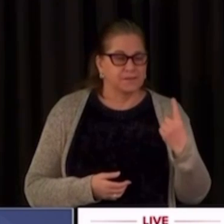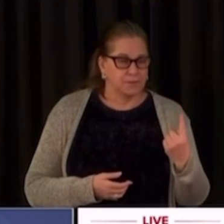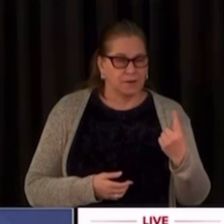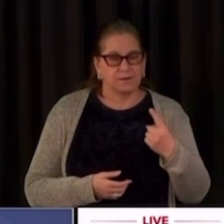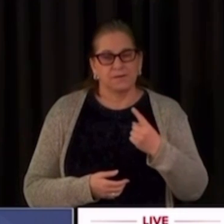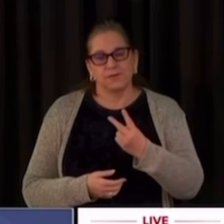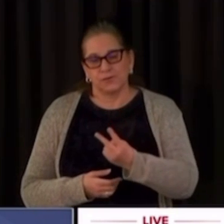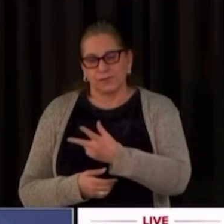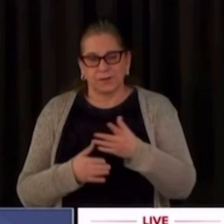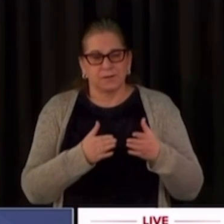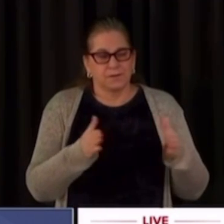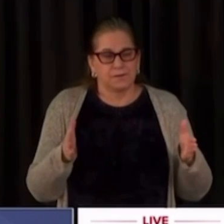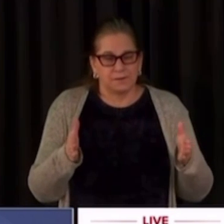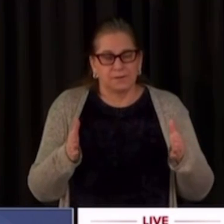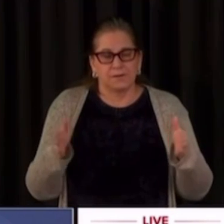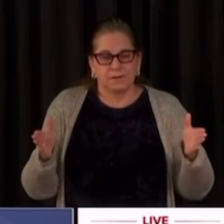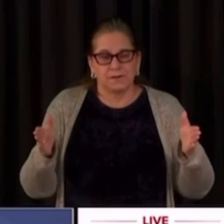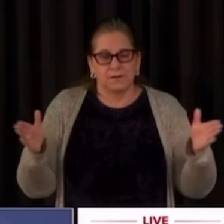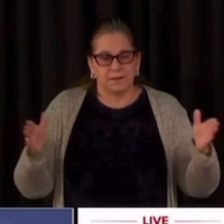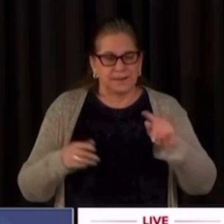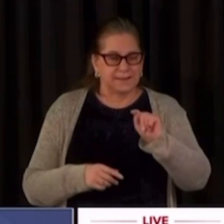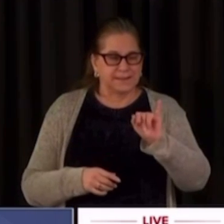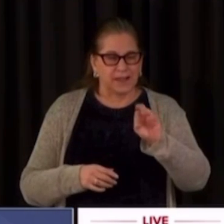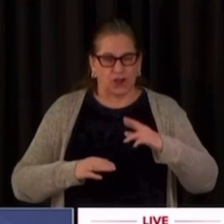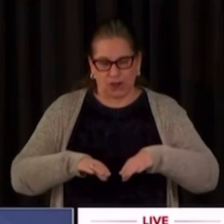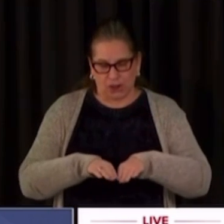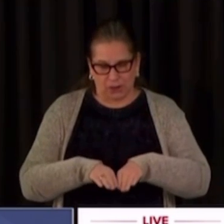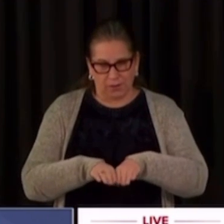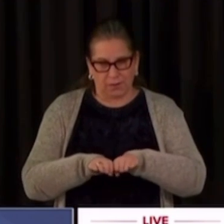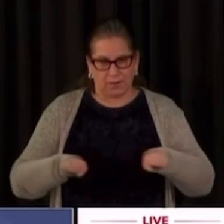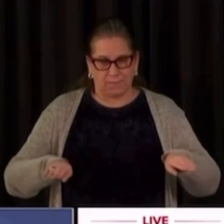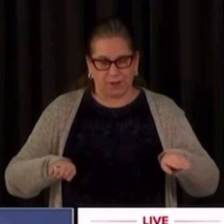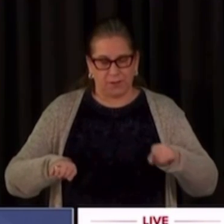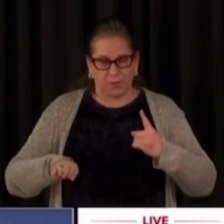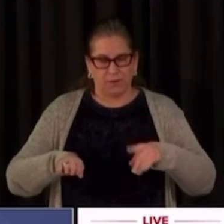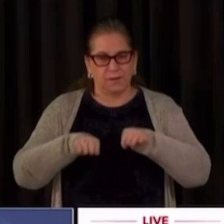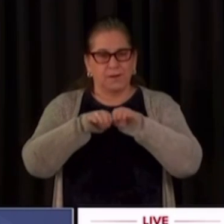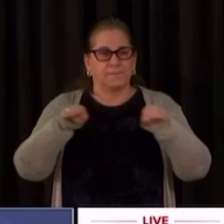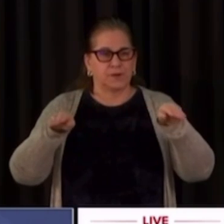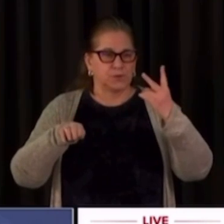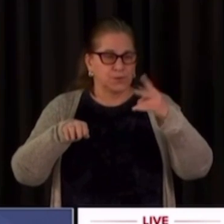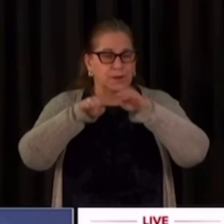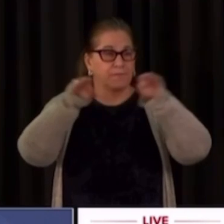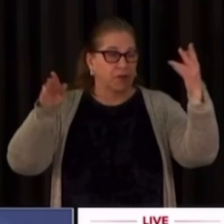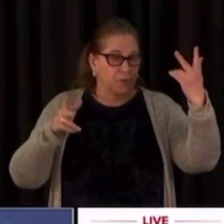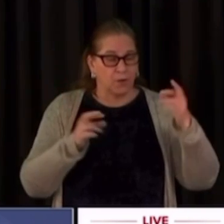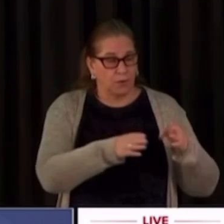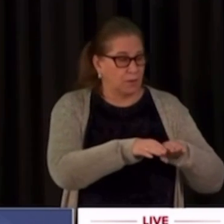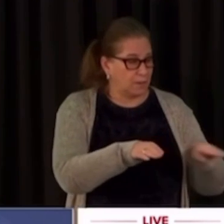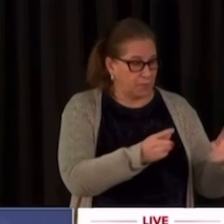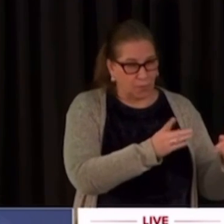within each phase. These phases will allow for us to have a very progressive